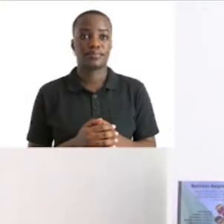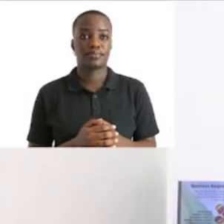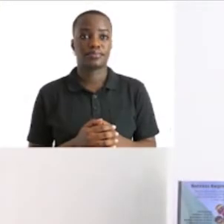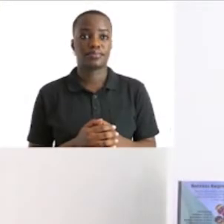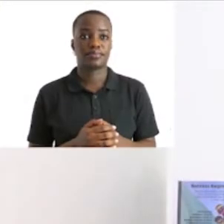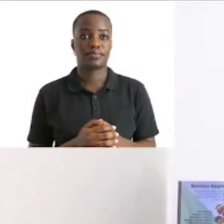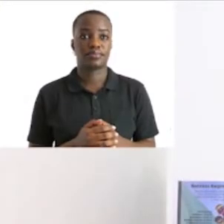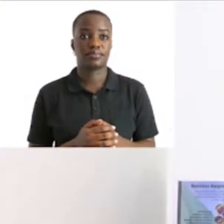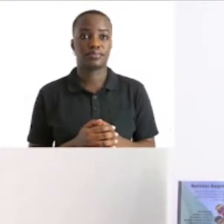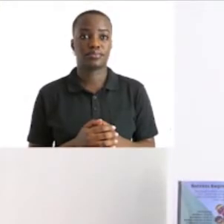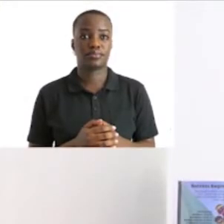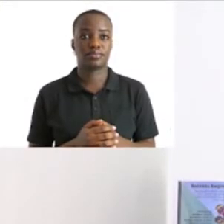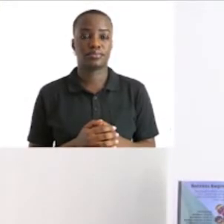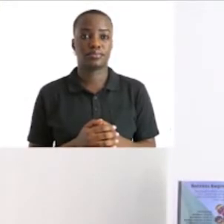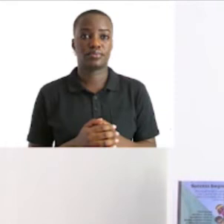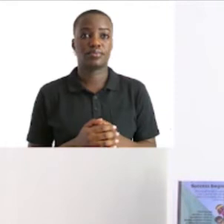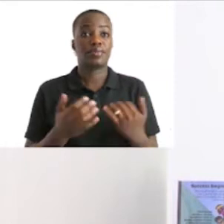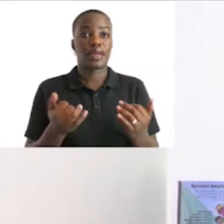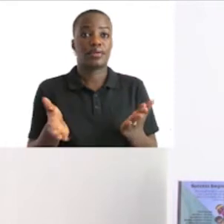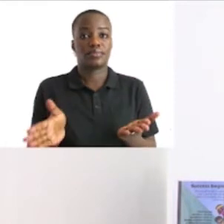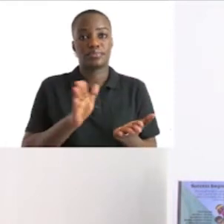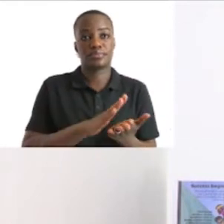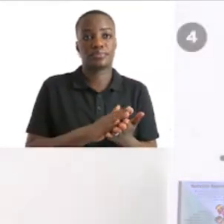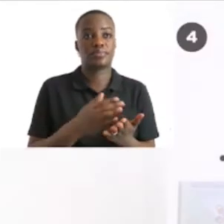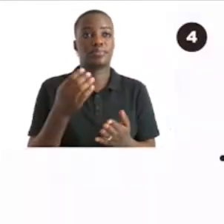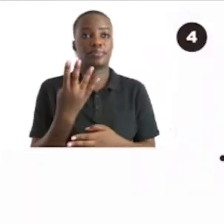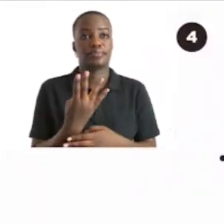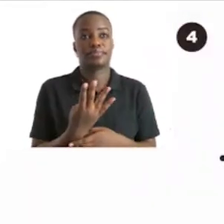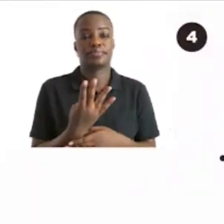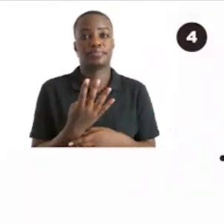For our second exercise, please can you turn to page 4.